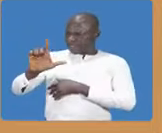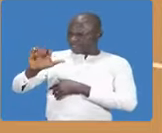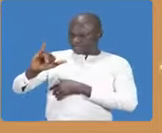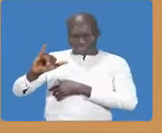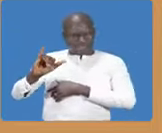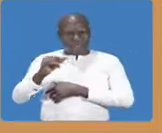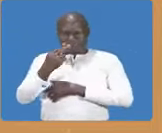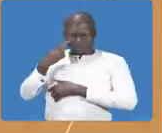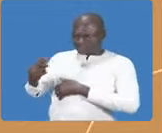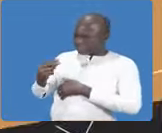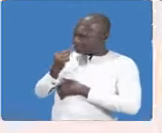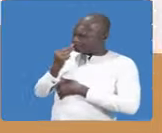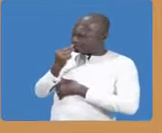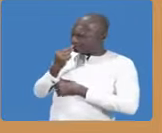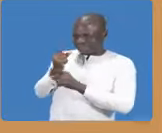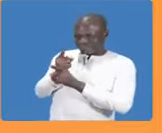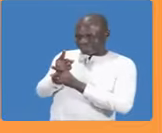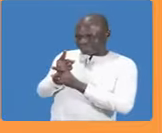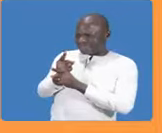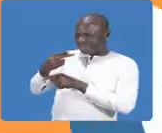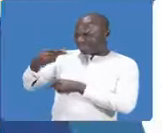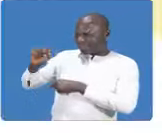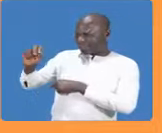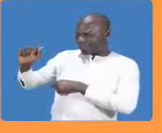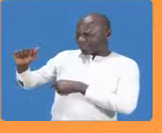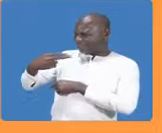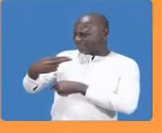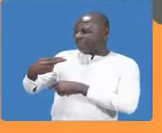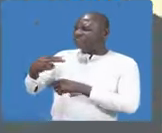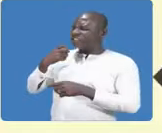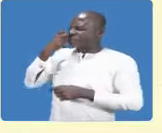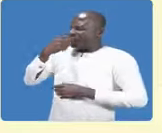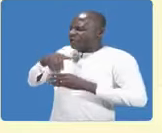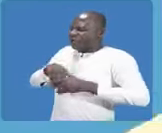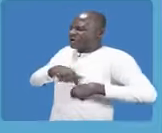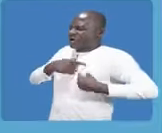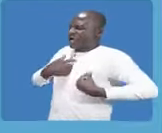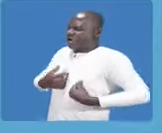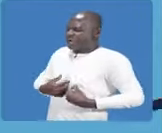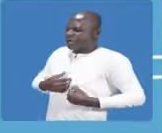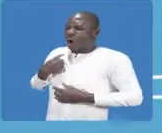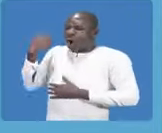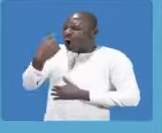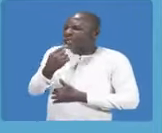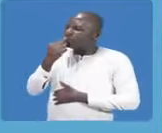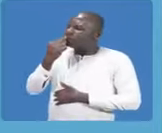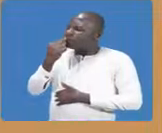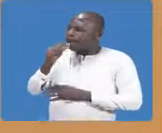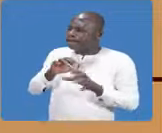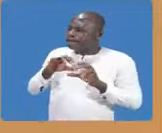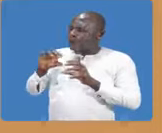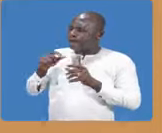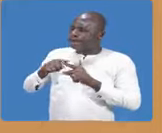watched her mouth now Hannah spoke in her heart only her lips